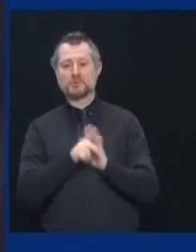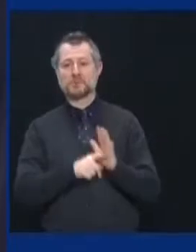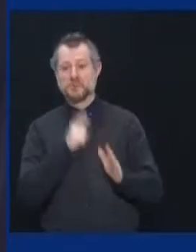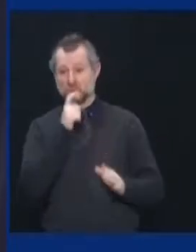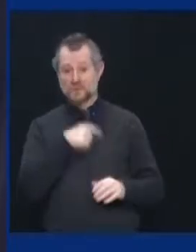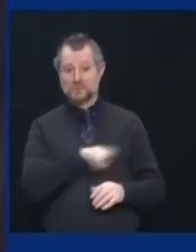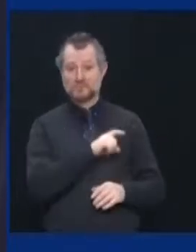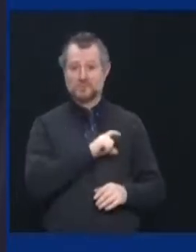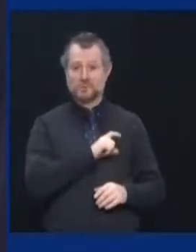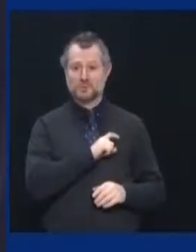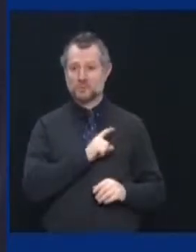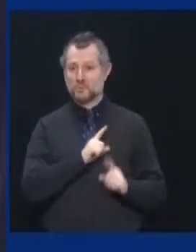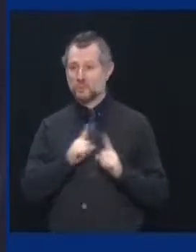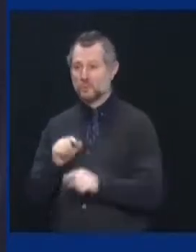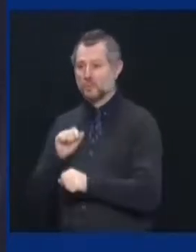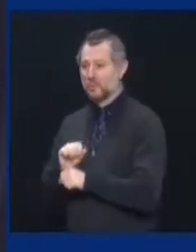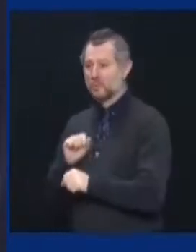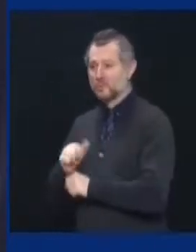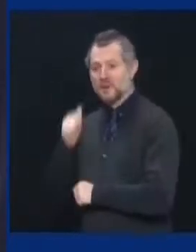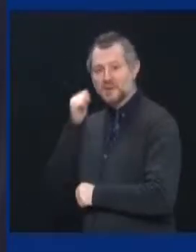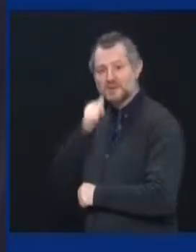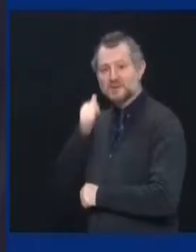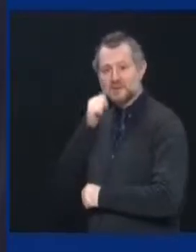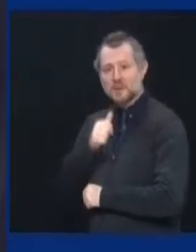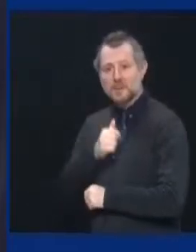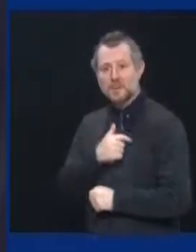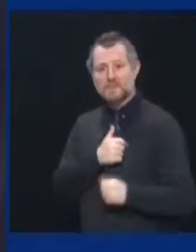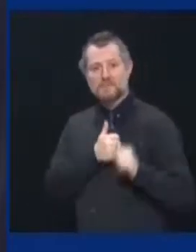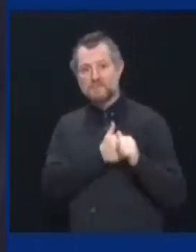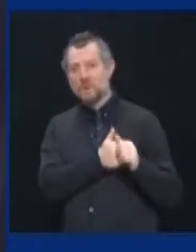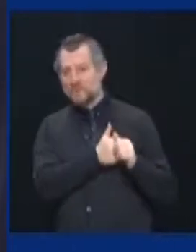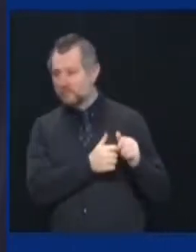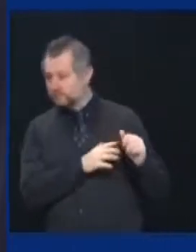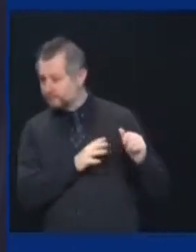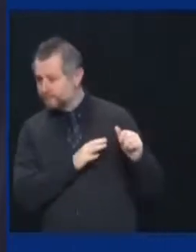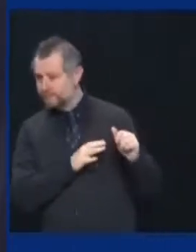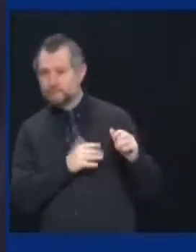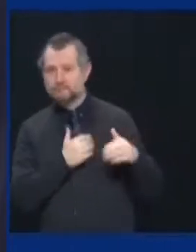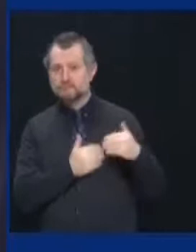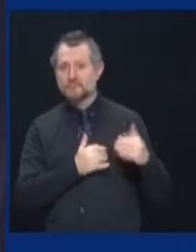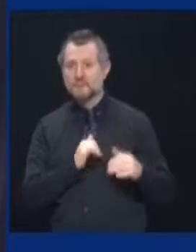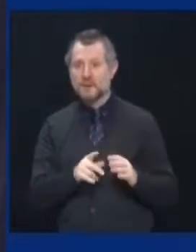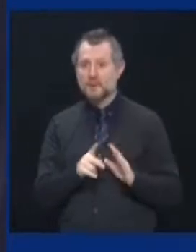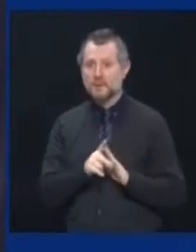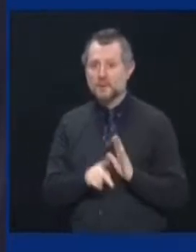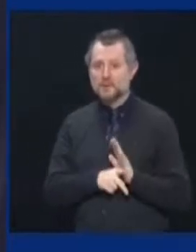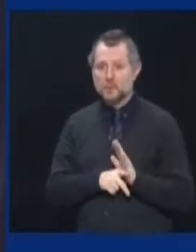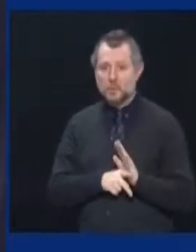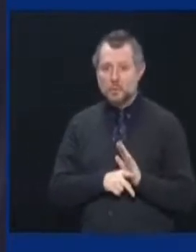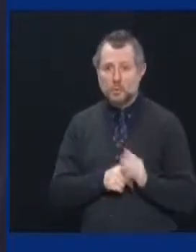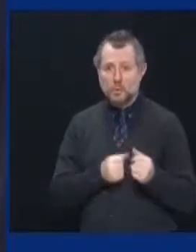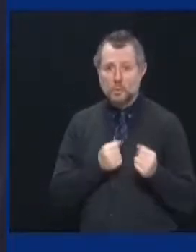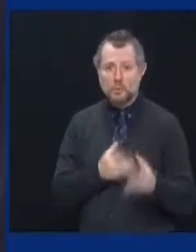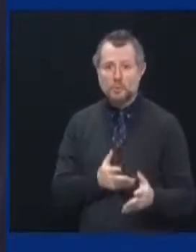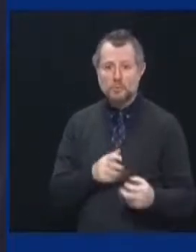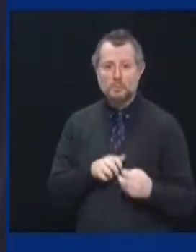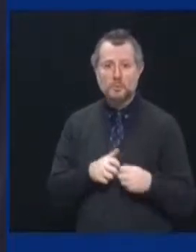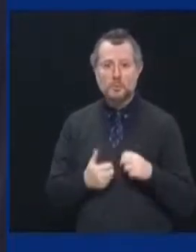And to now find out that these policies were coming from the top and these policies were what was creating the